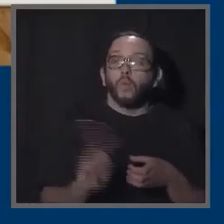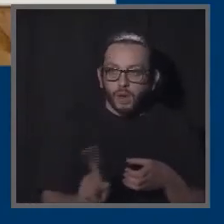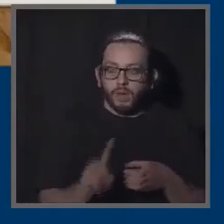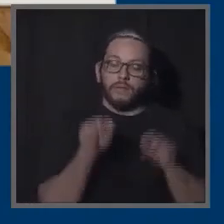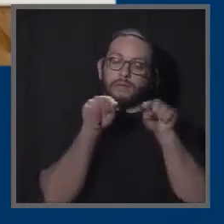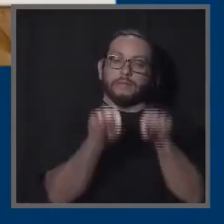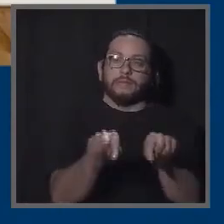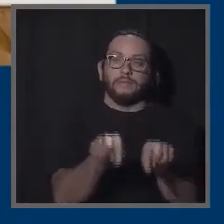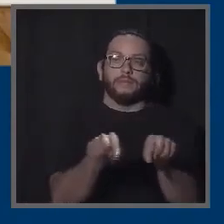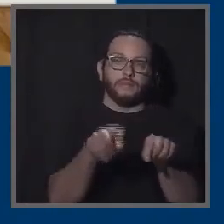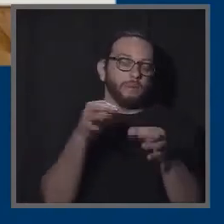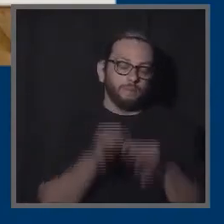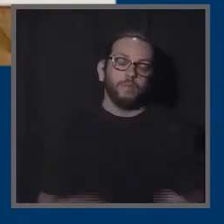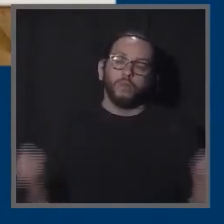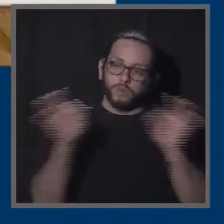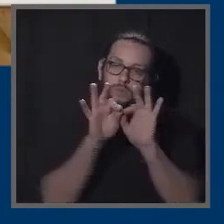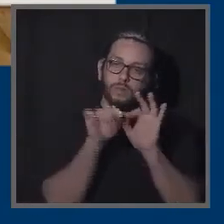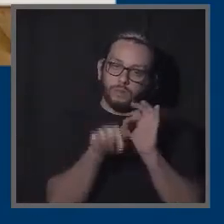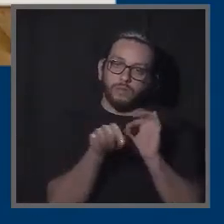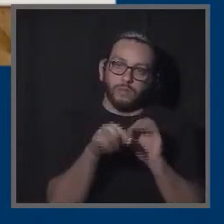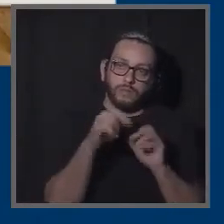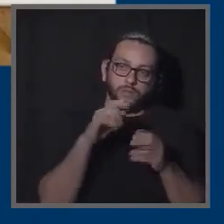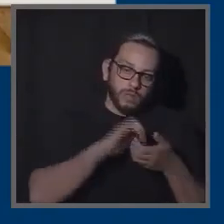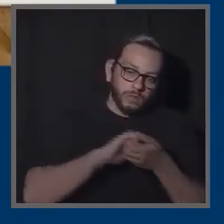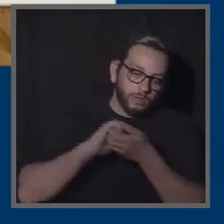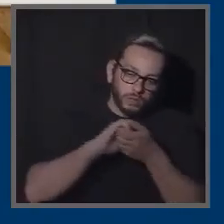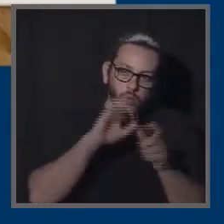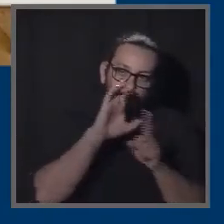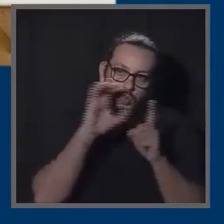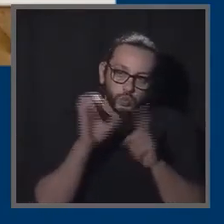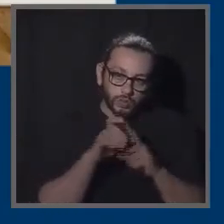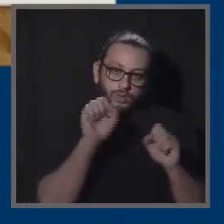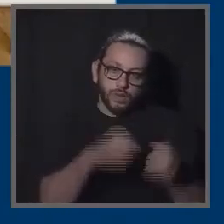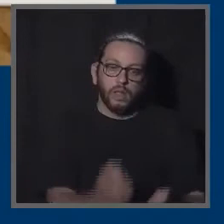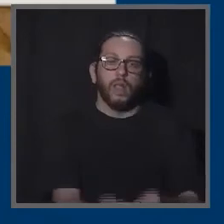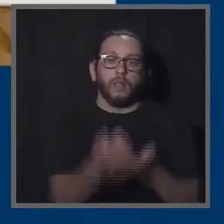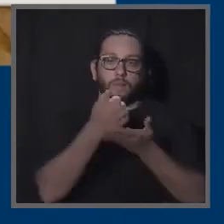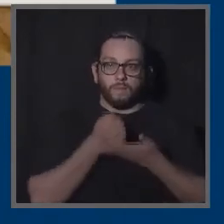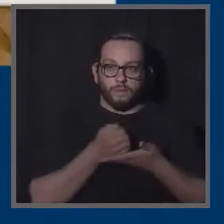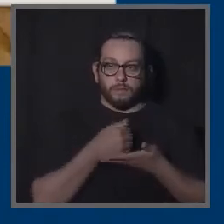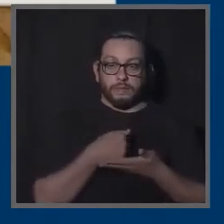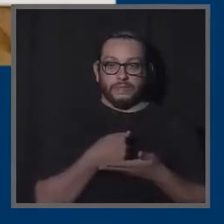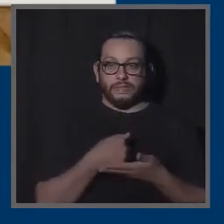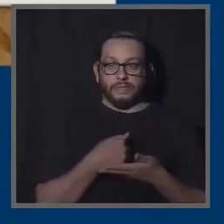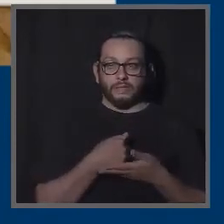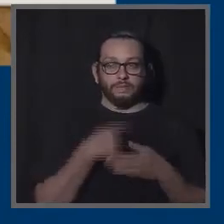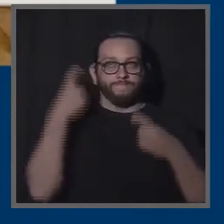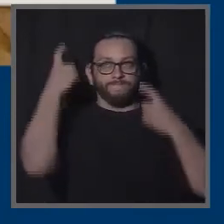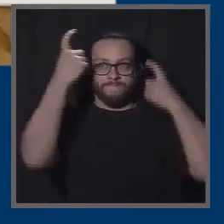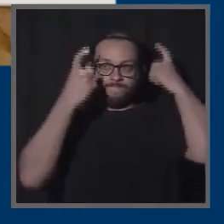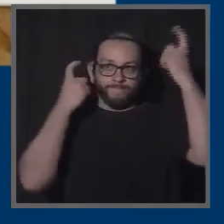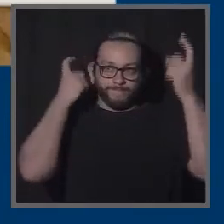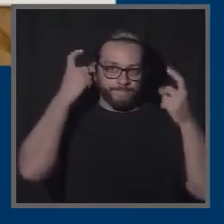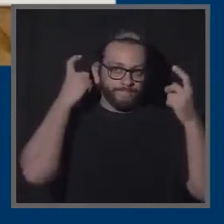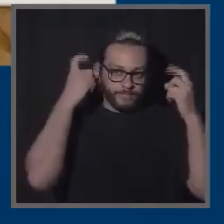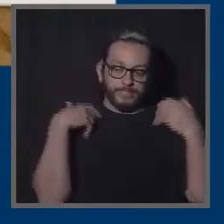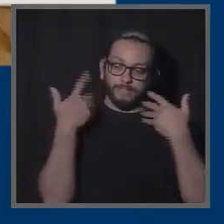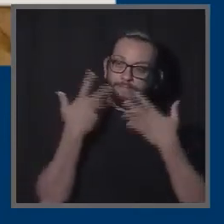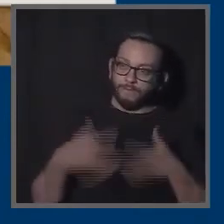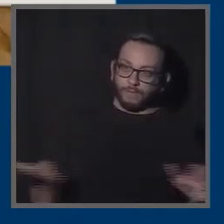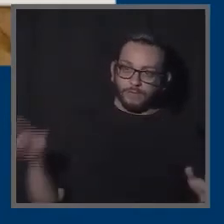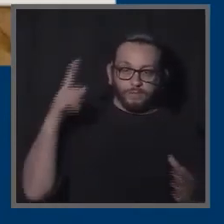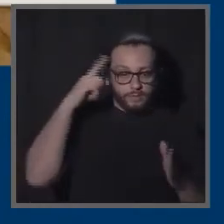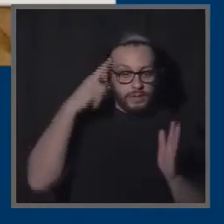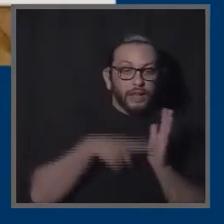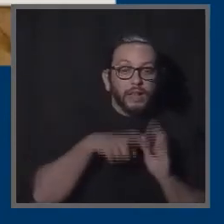cultural organizations can help us to do. So my final thought here is that we need to make